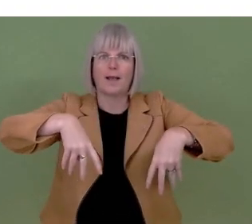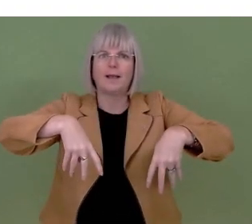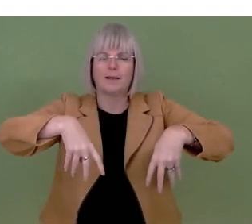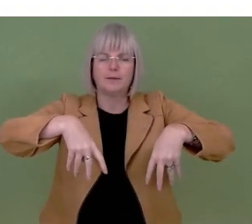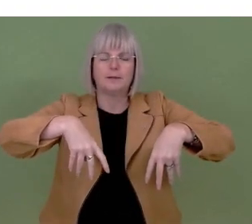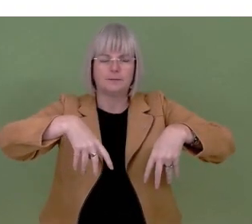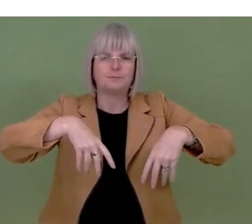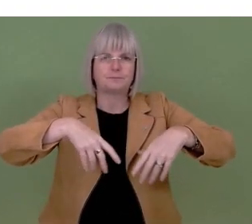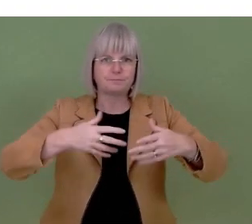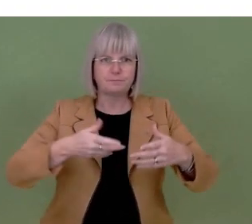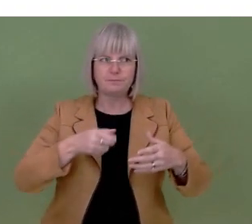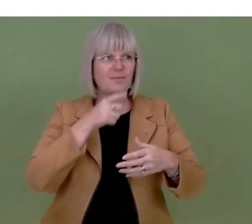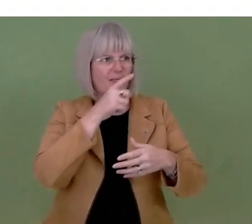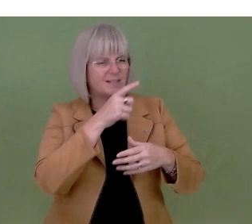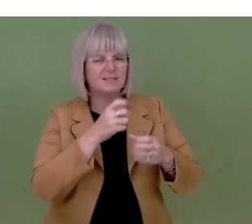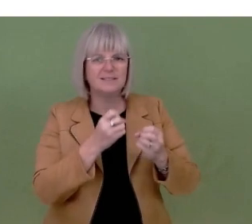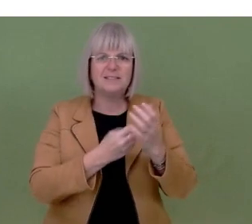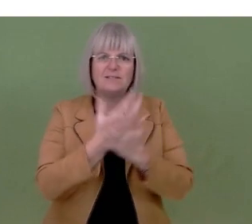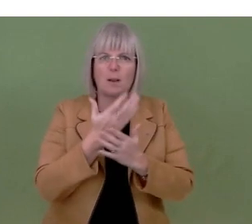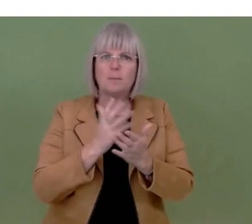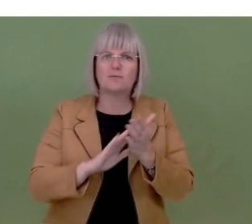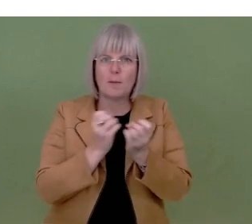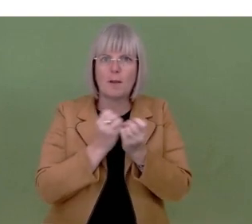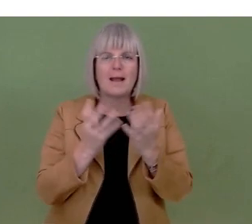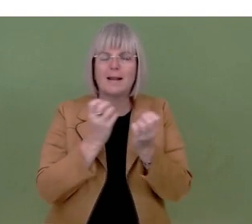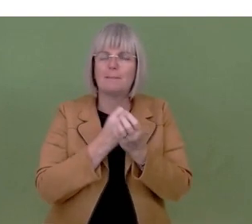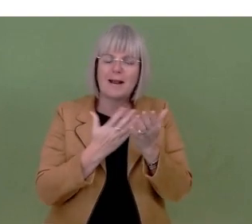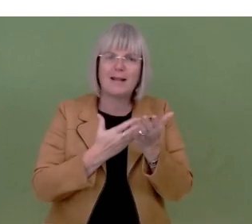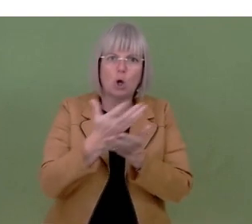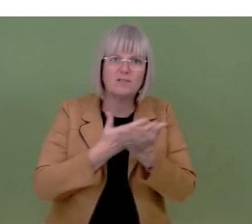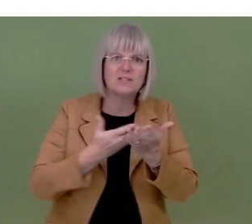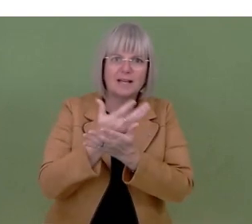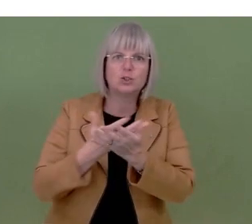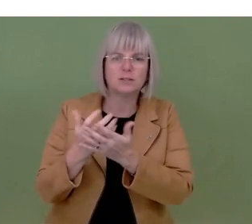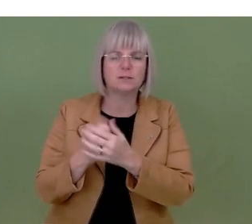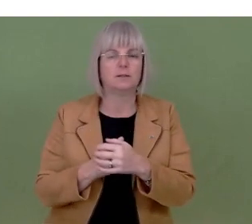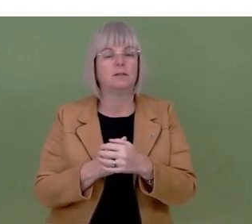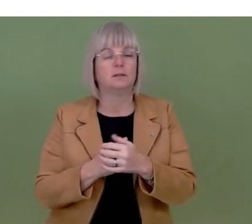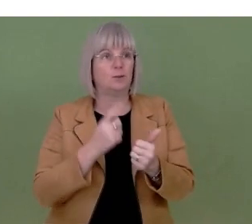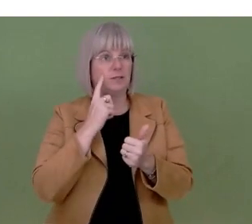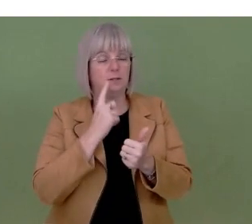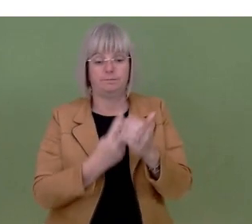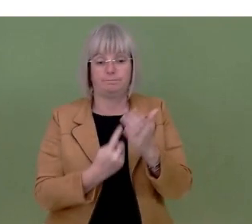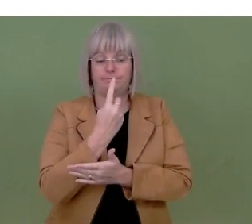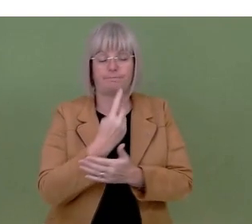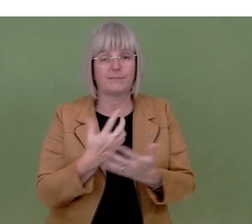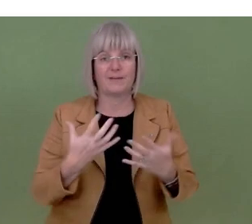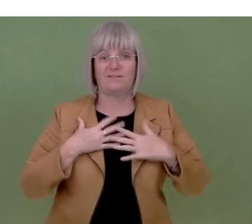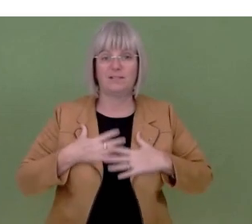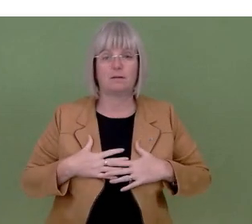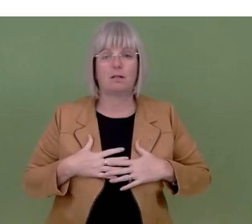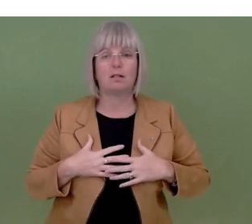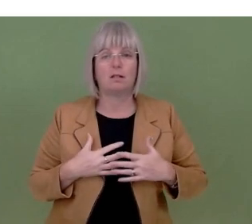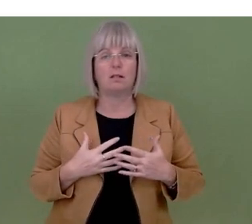team. And as you can see, patients present with neurological symptoms either through their GP or through the